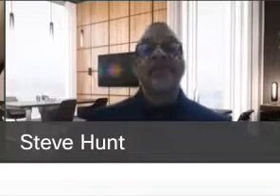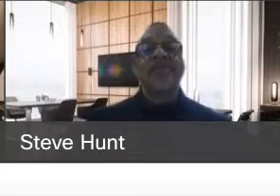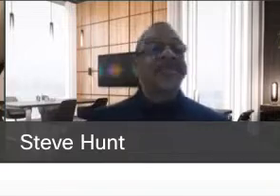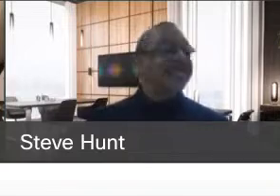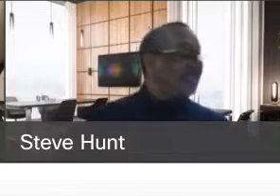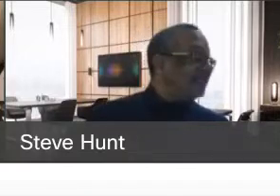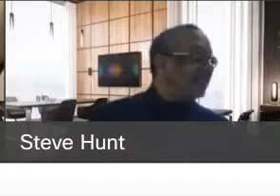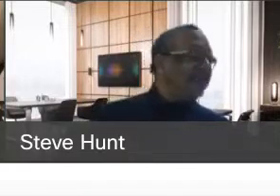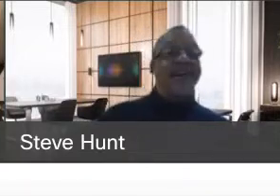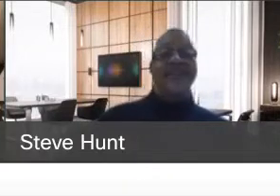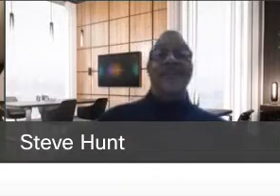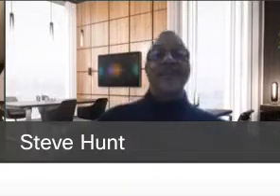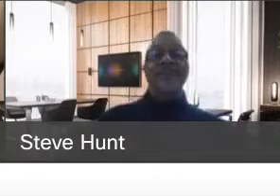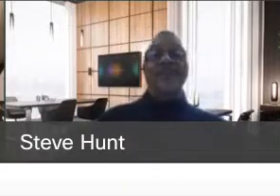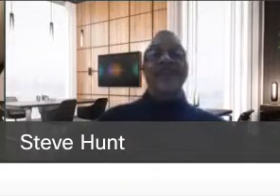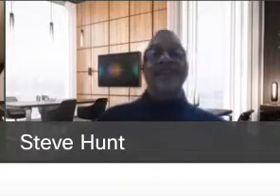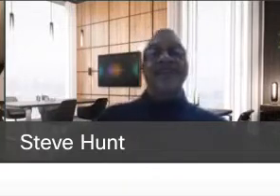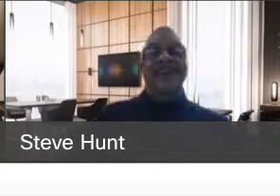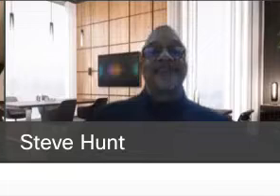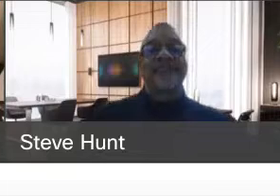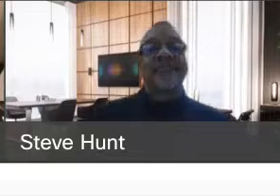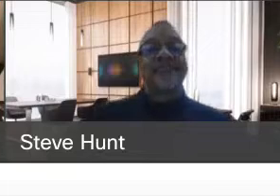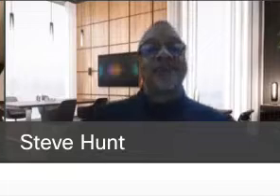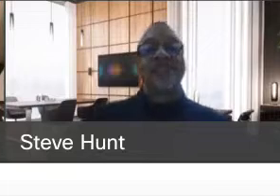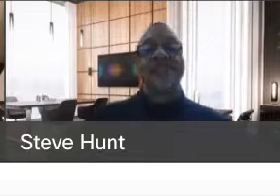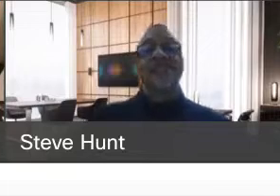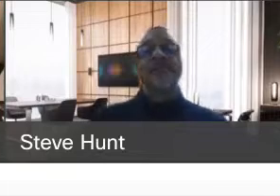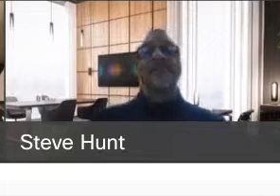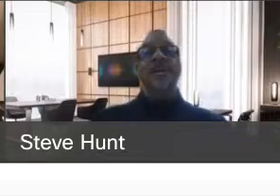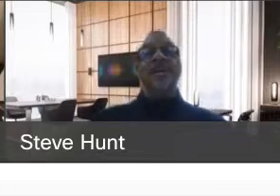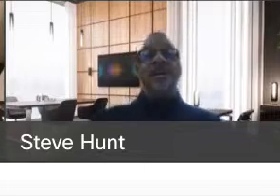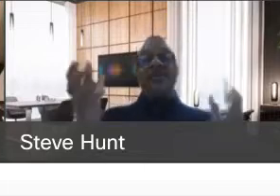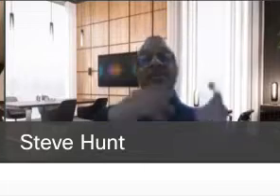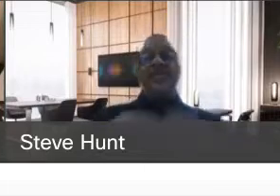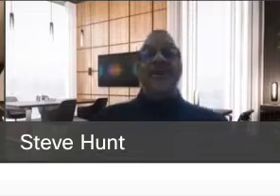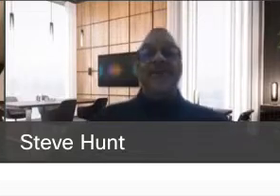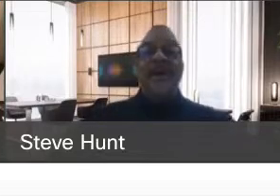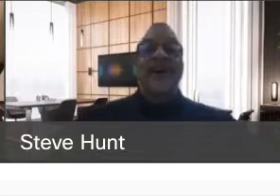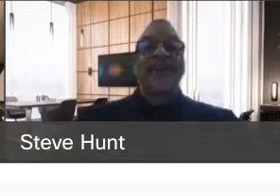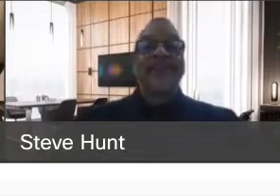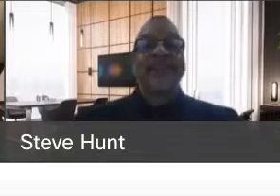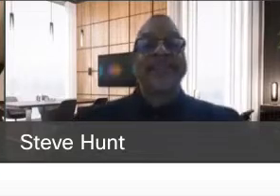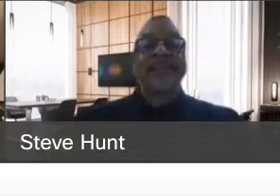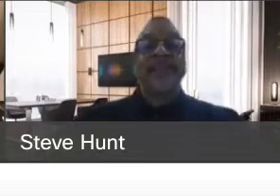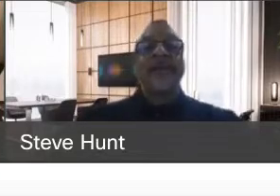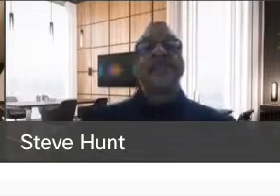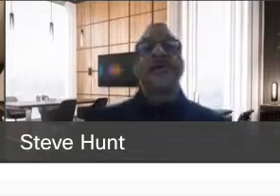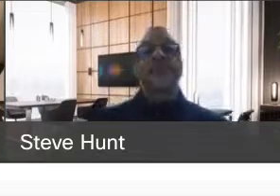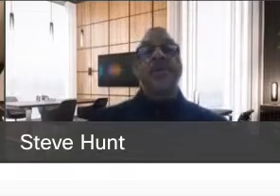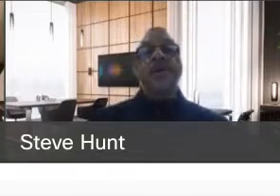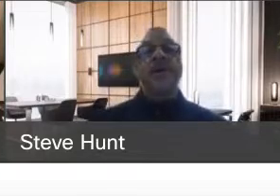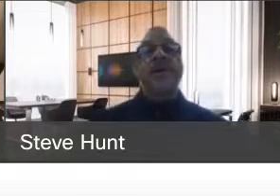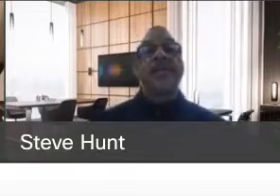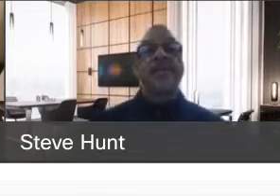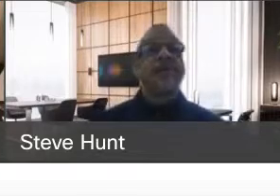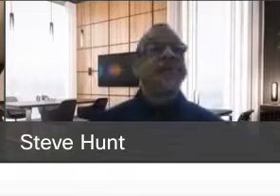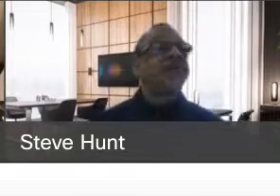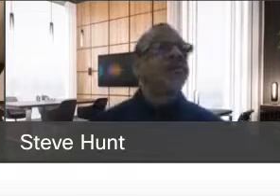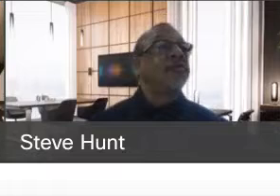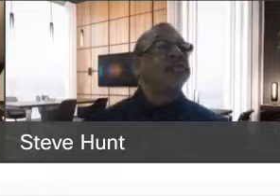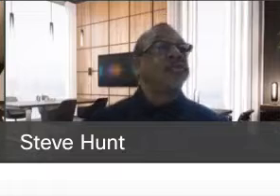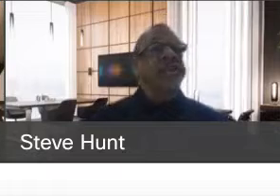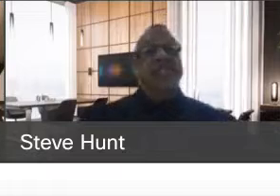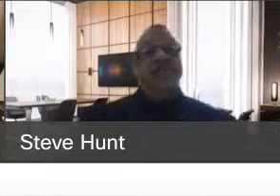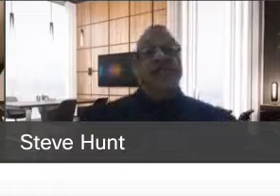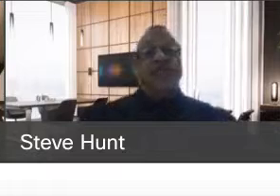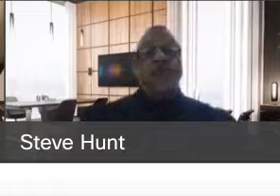have time to print this thing, so you'll have to forgive me for asking Dr. Sun this question. So, all right, so let's go back, Holly, please. So let's open the floor